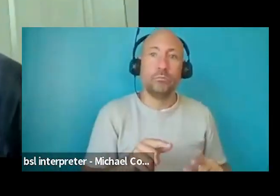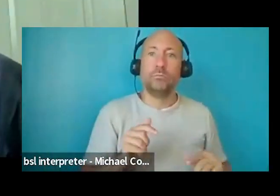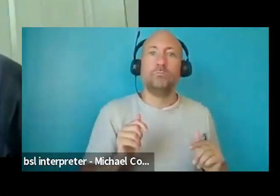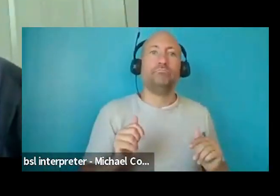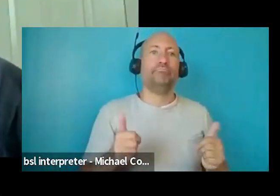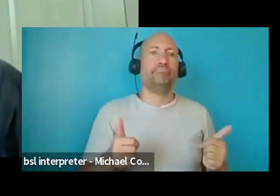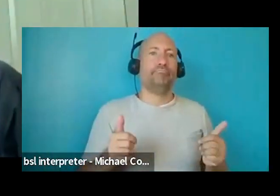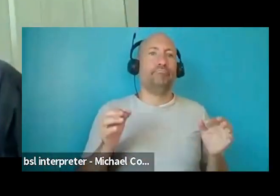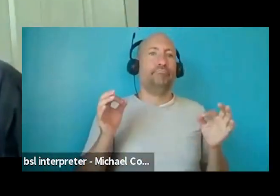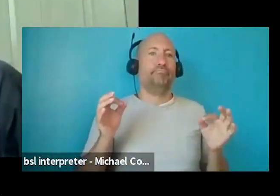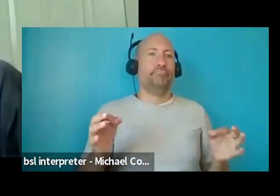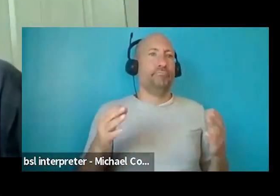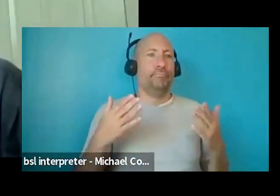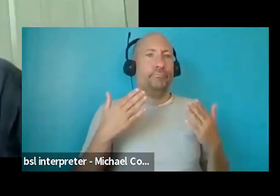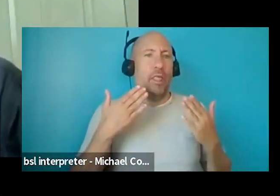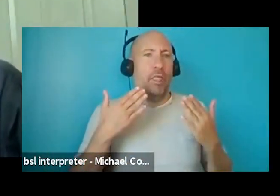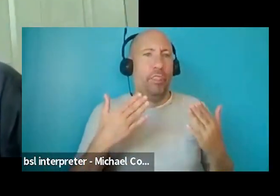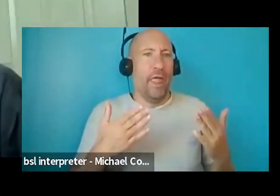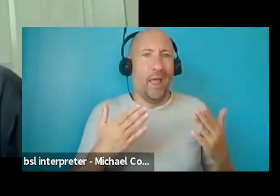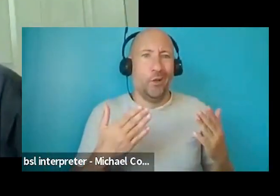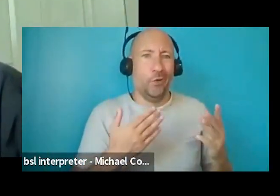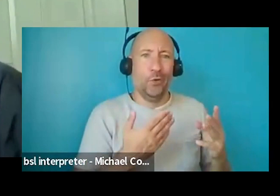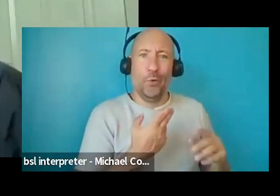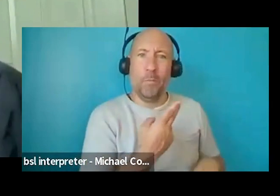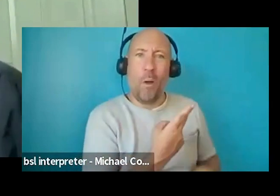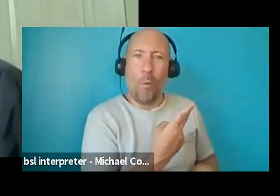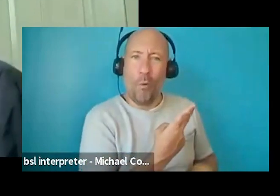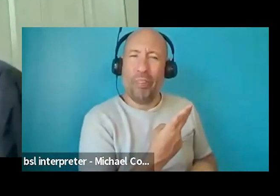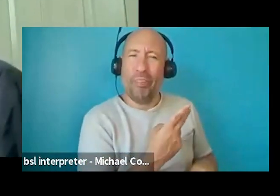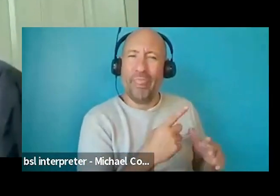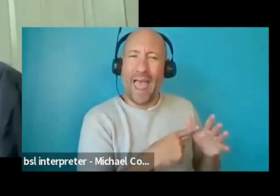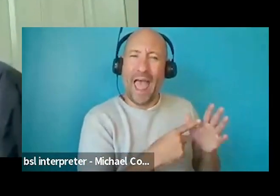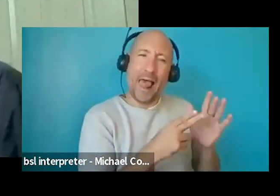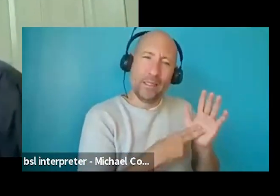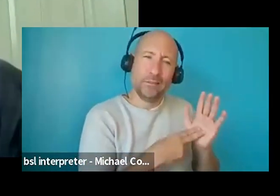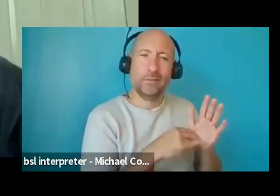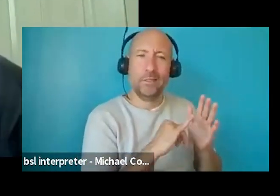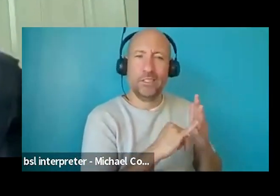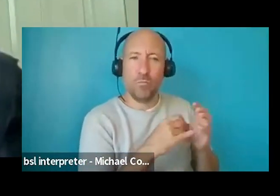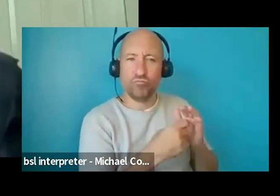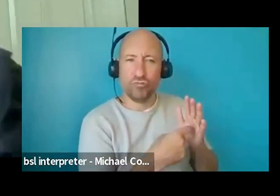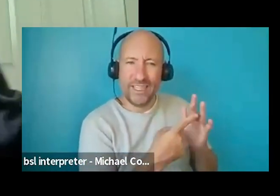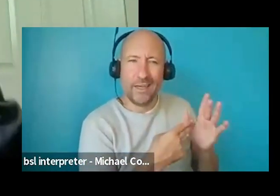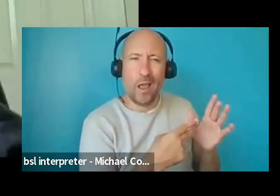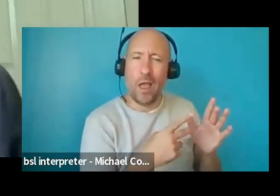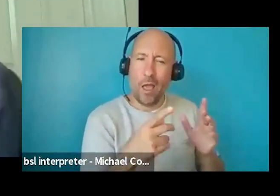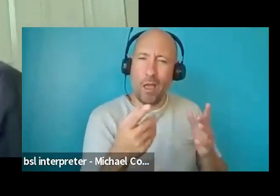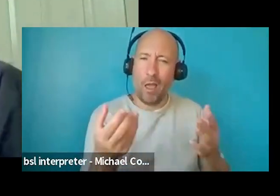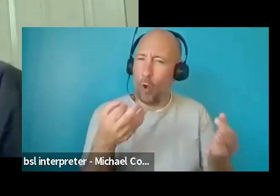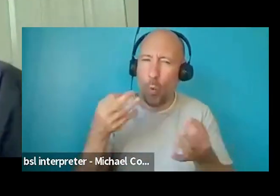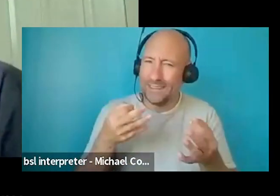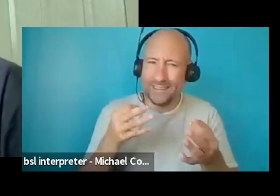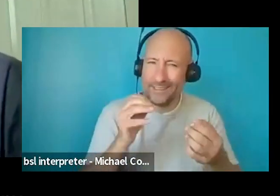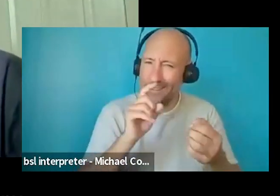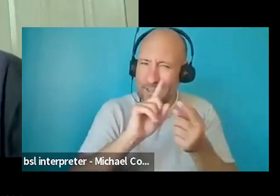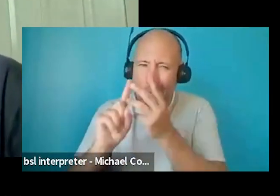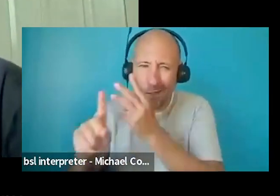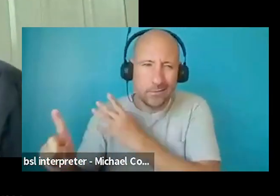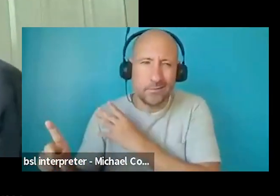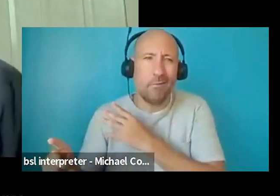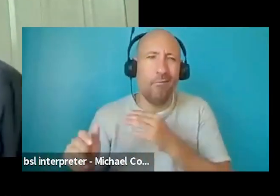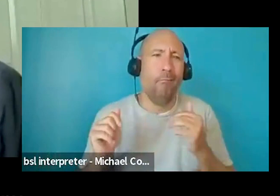Great. Thank you so much, both. I hope we've been able to answer everything. And like I